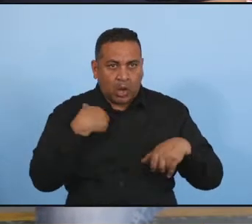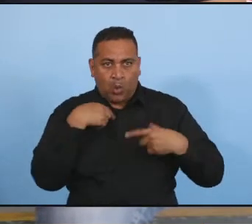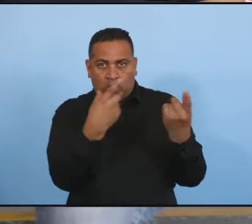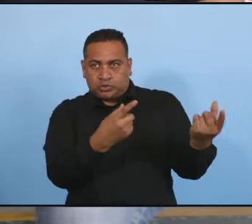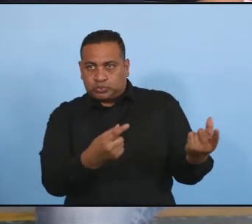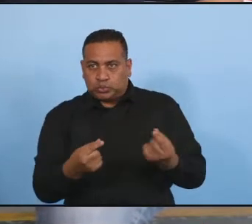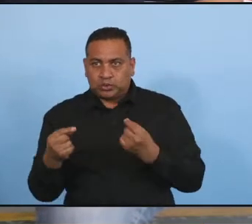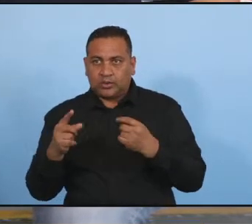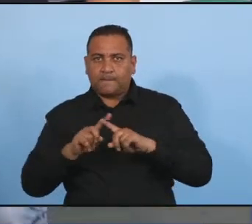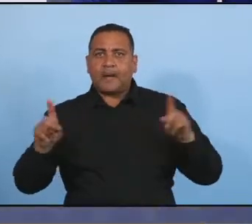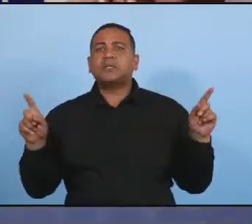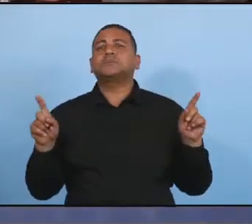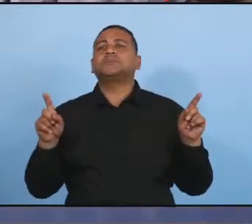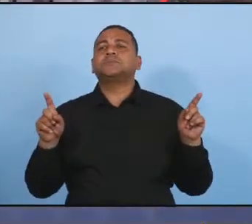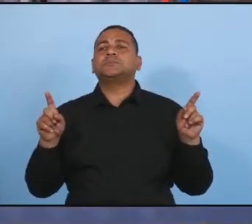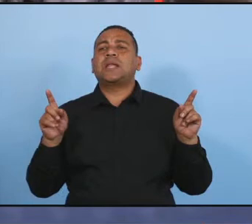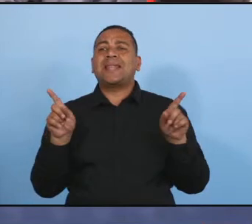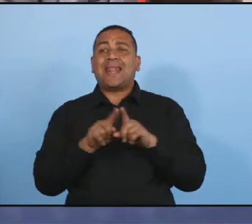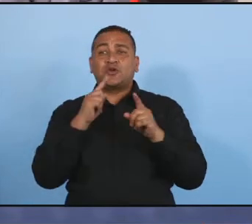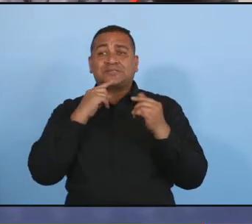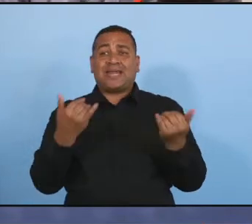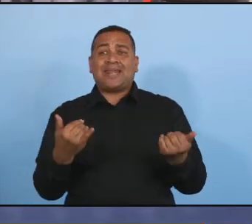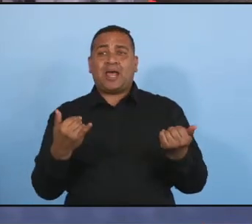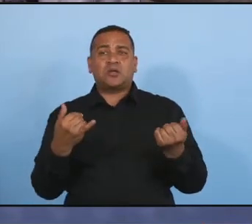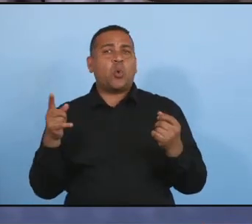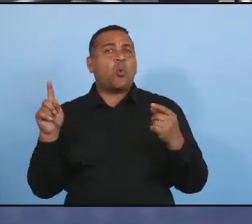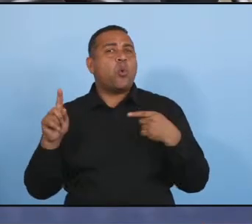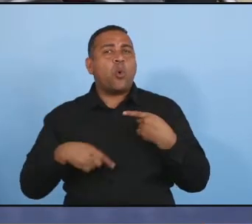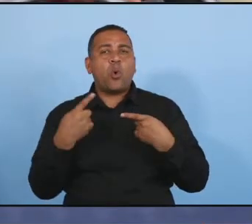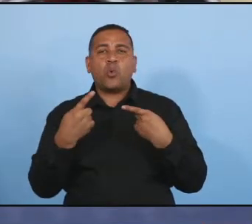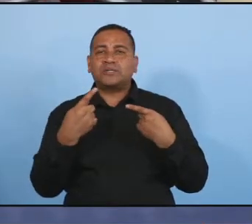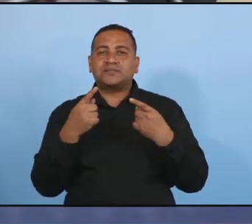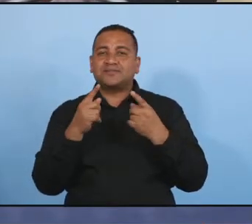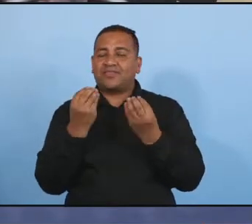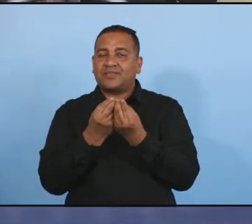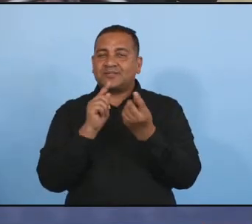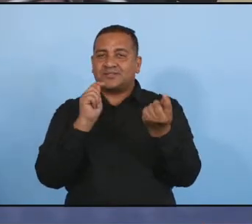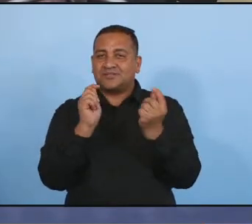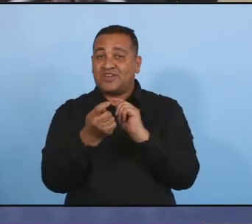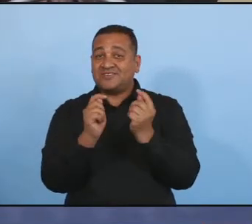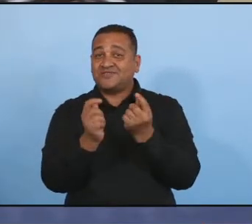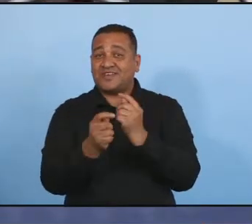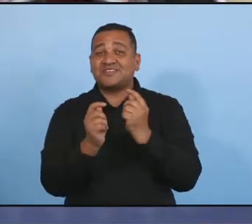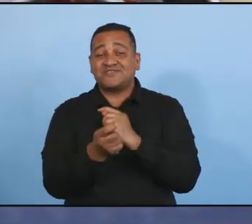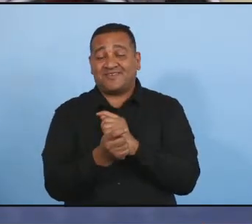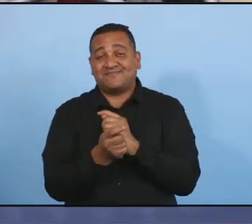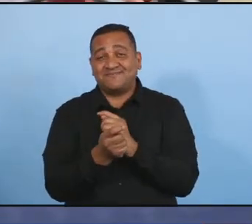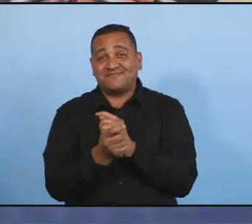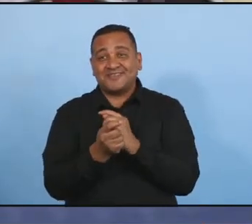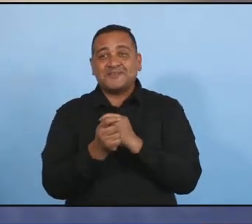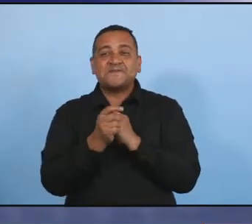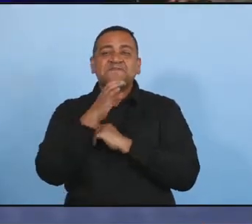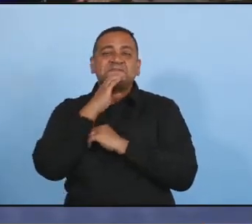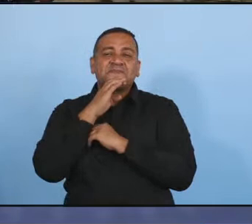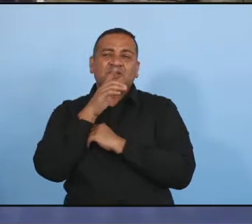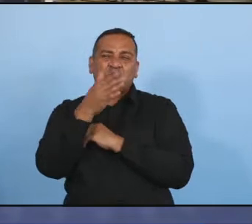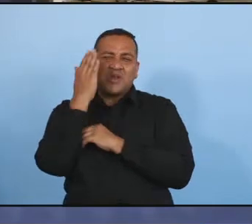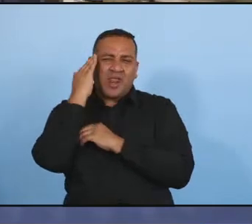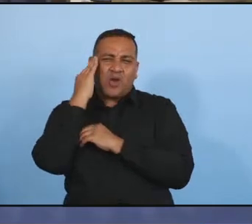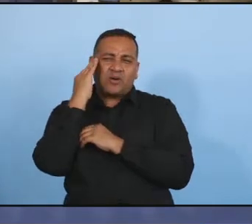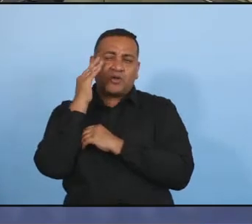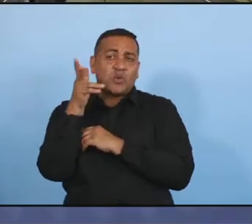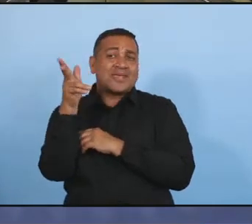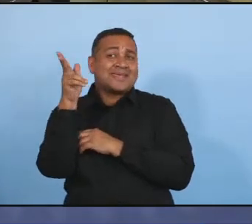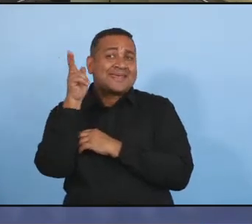this is ever-changing. This is a constantly expanding course. And I mean, obviously, and I know you just flooded because we've heard about you even